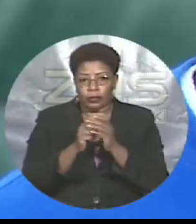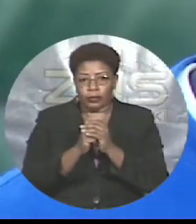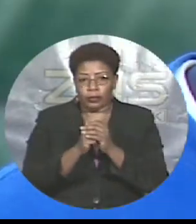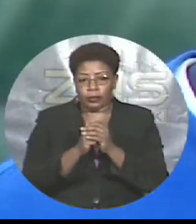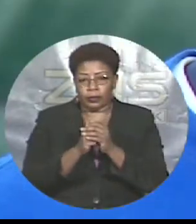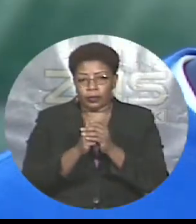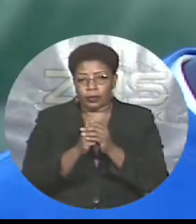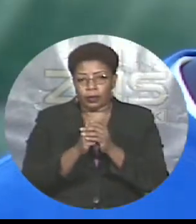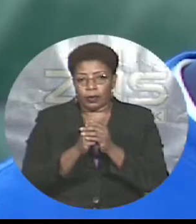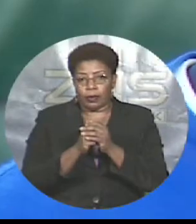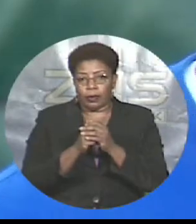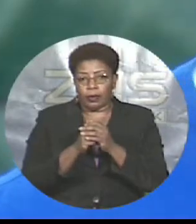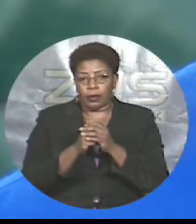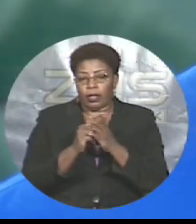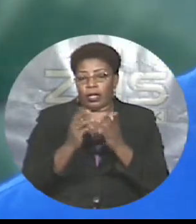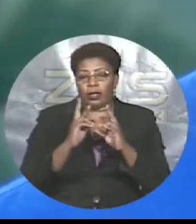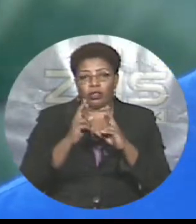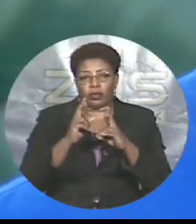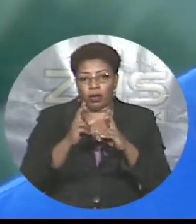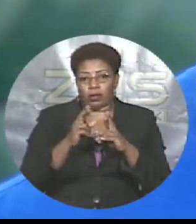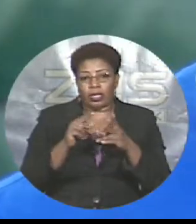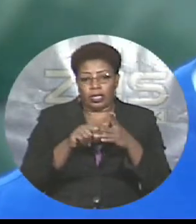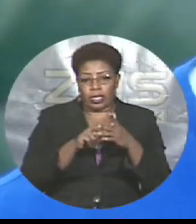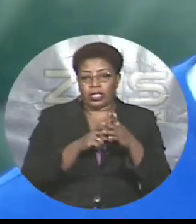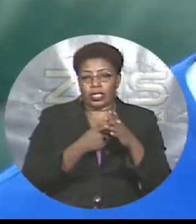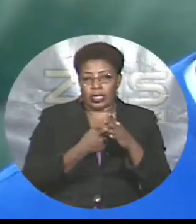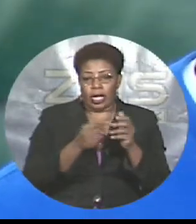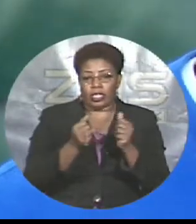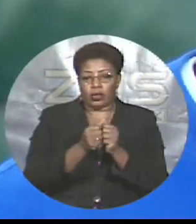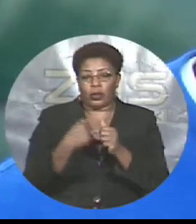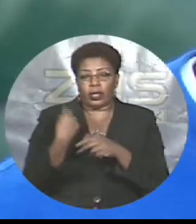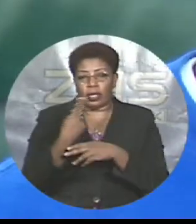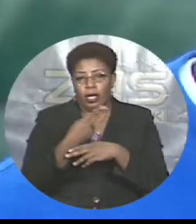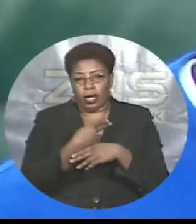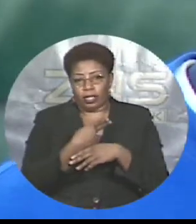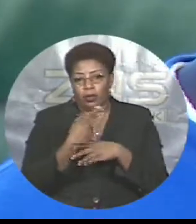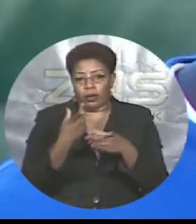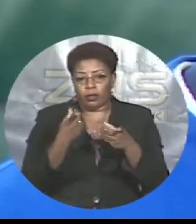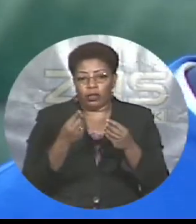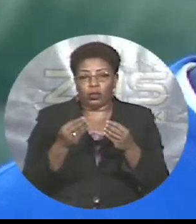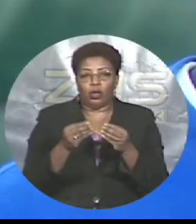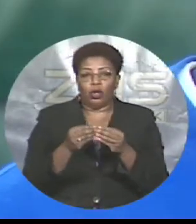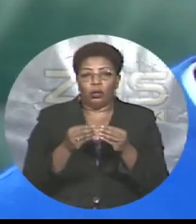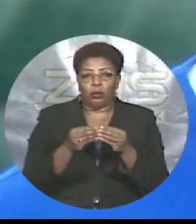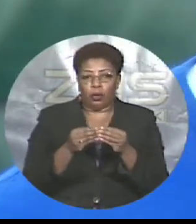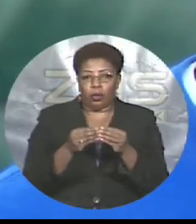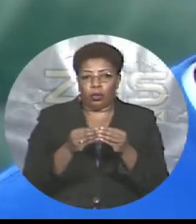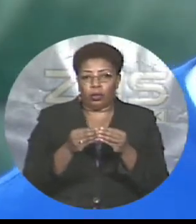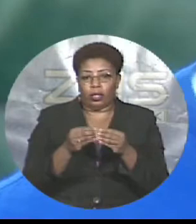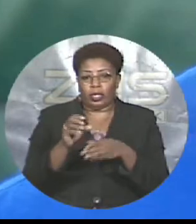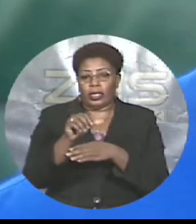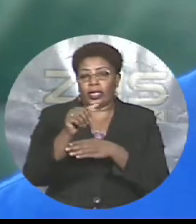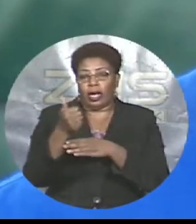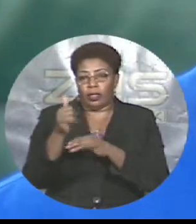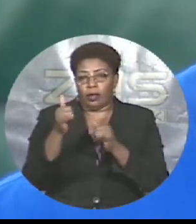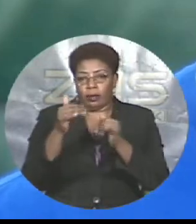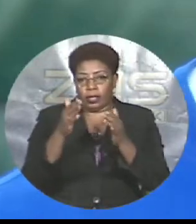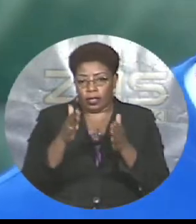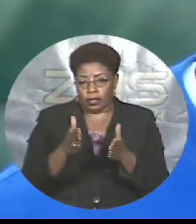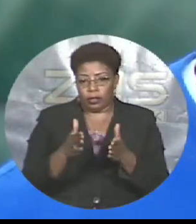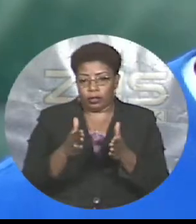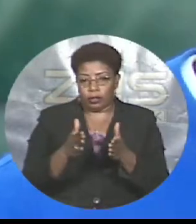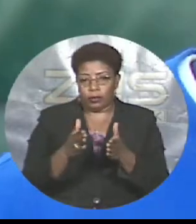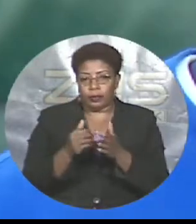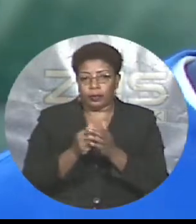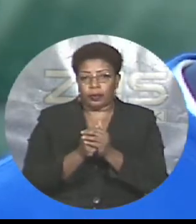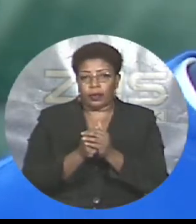both understand that it starts with us, and we have to do more than the other ball players with respect